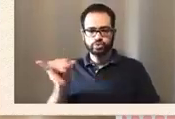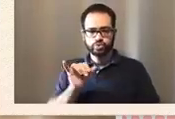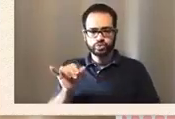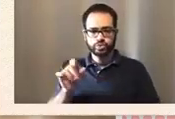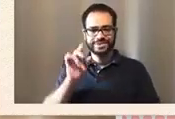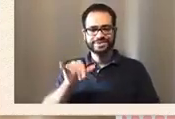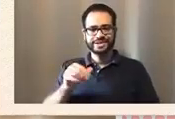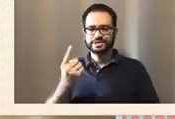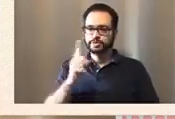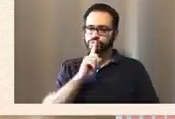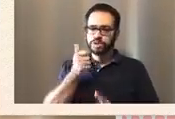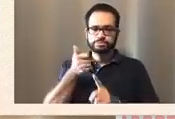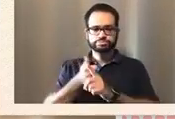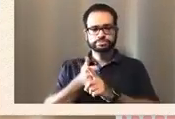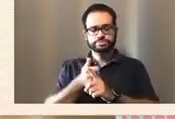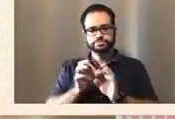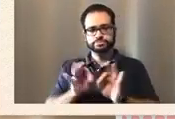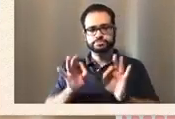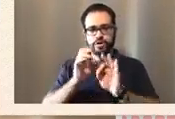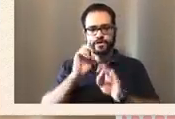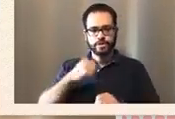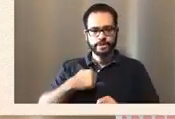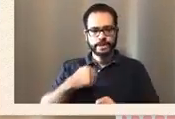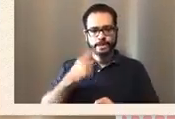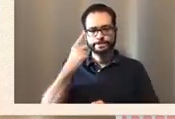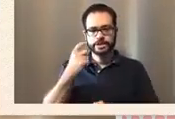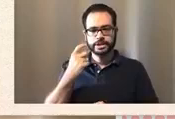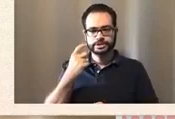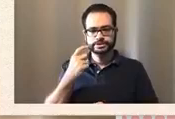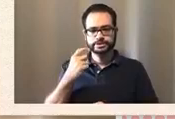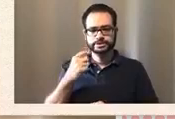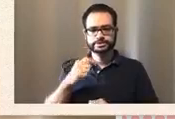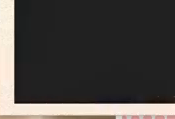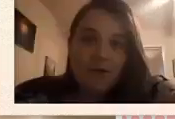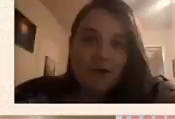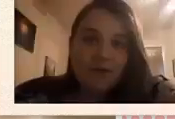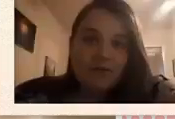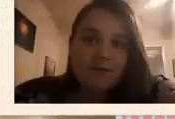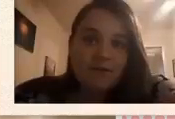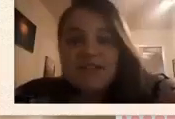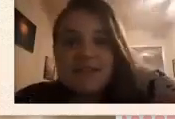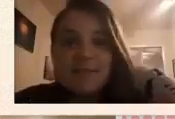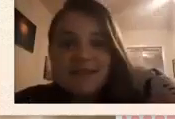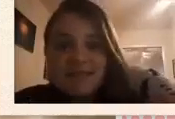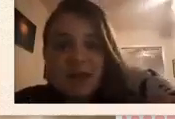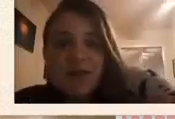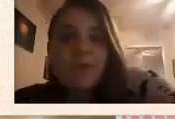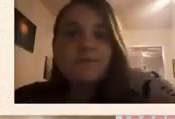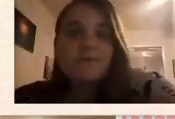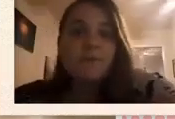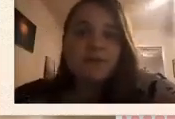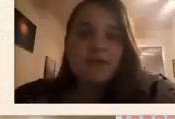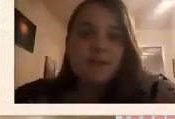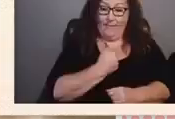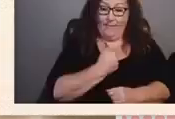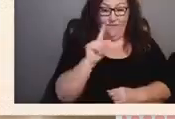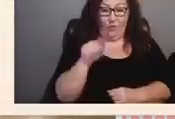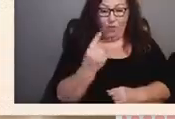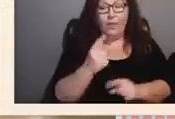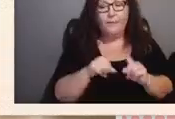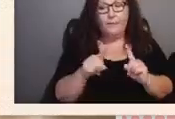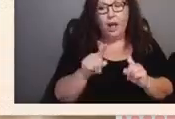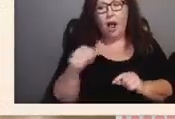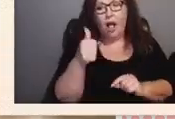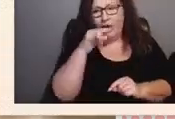me because I've been trying to advocate for not just myself, but for people, other kids on the